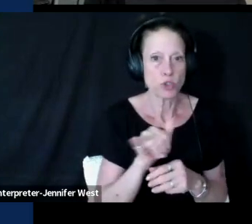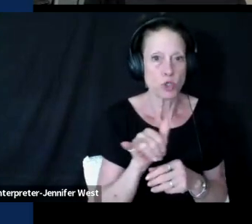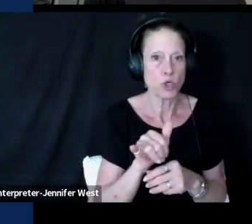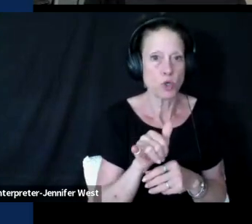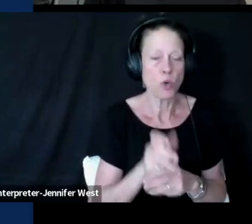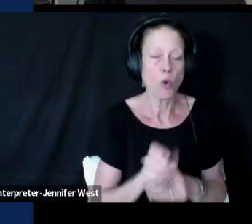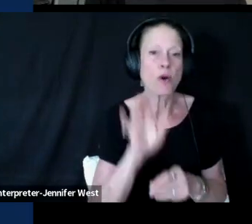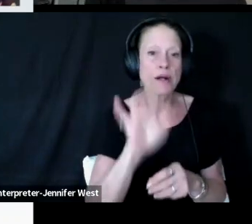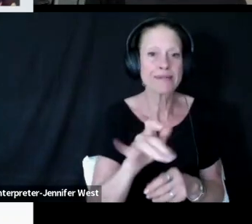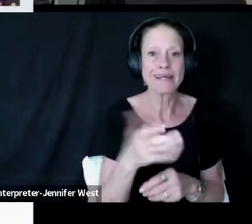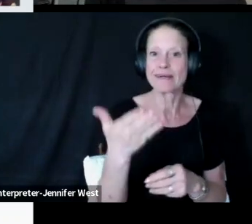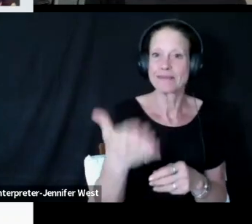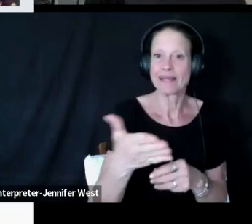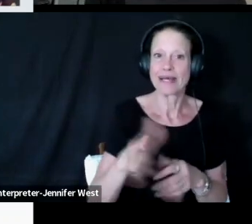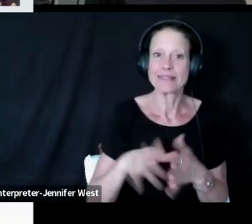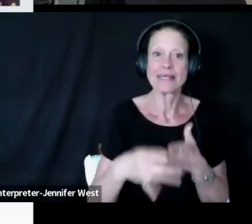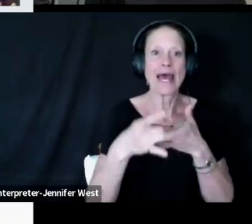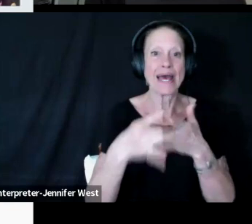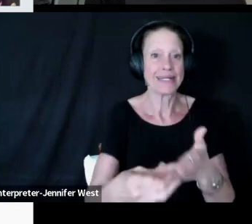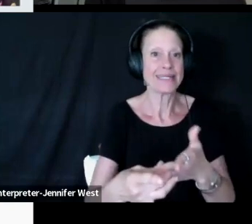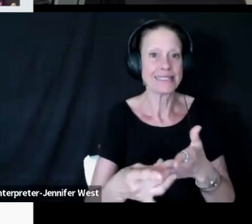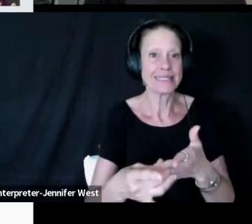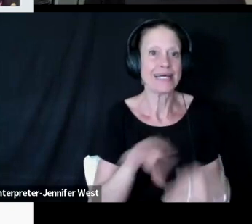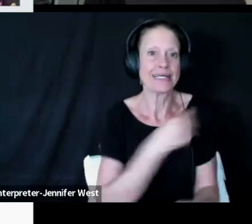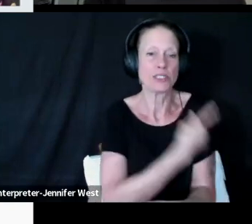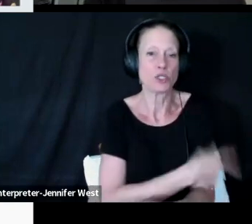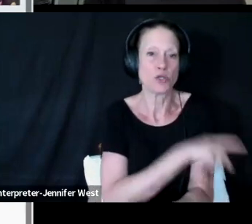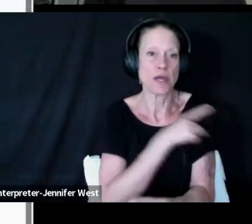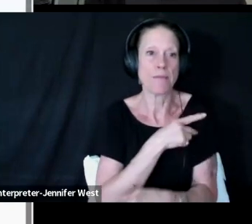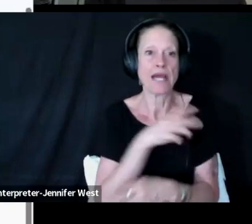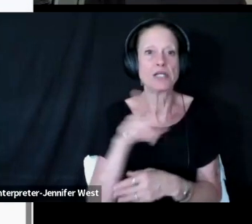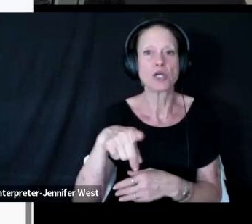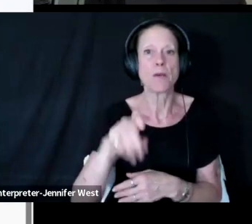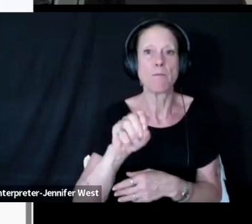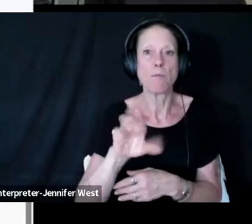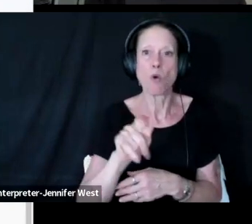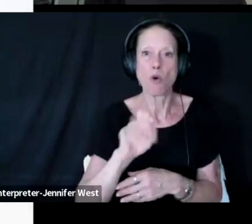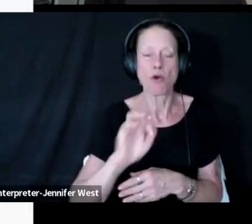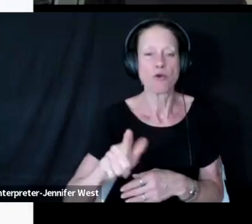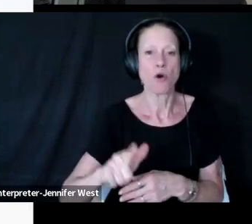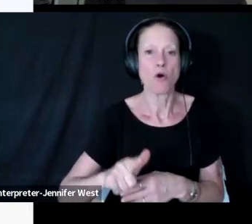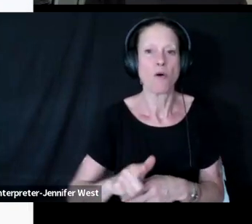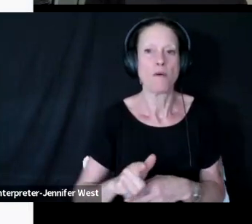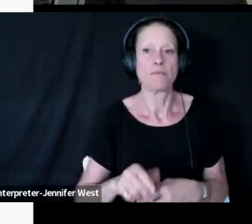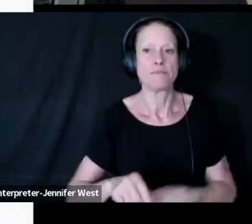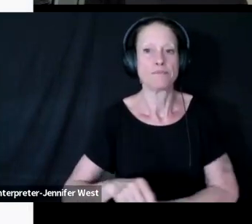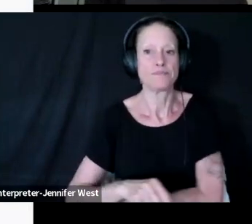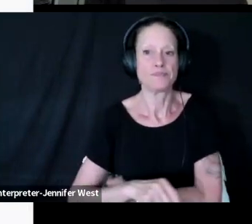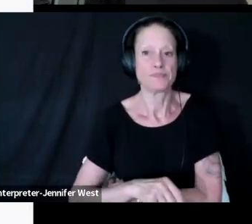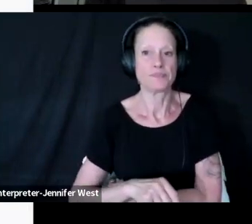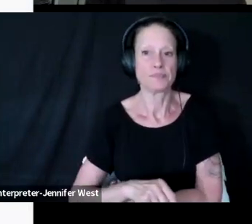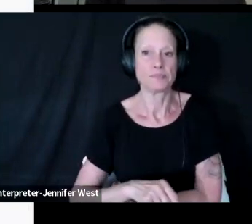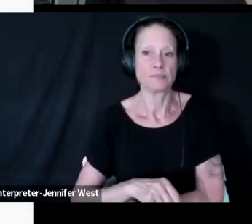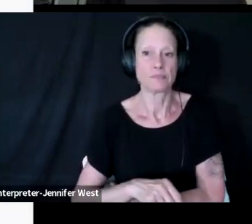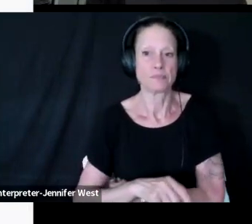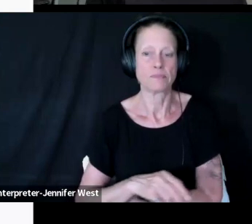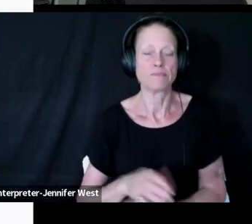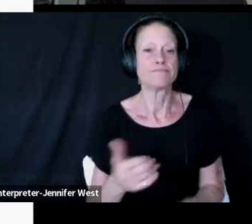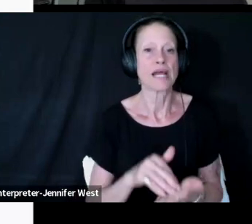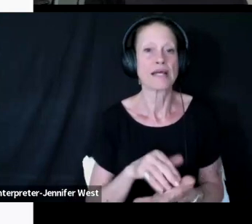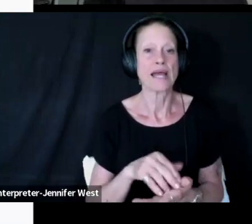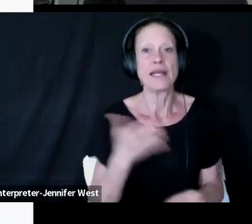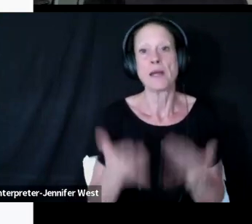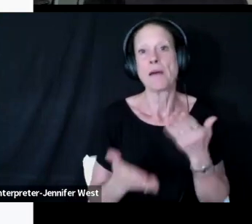portal. So pretty nice way of navigating through things. Again, Danny may be out